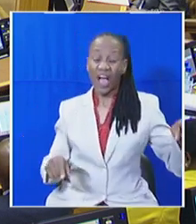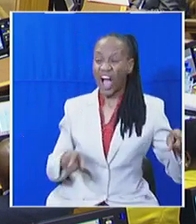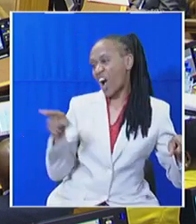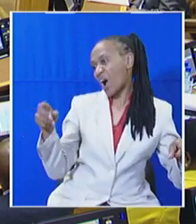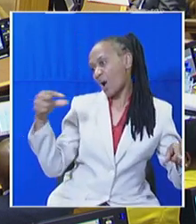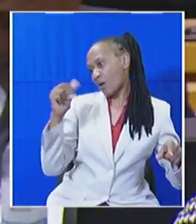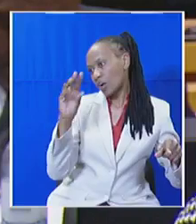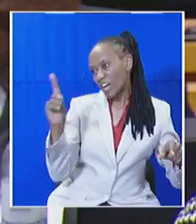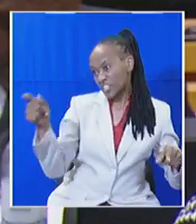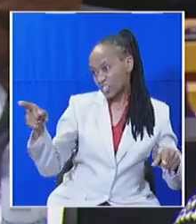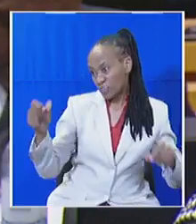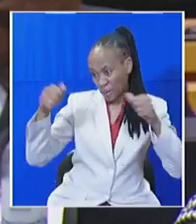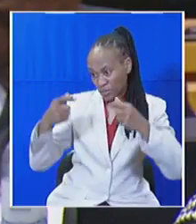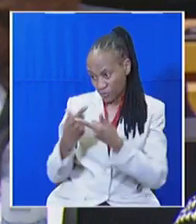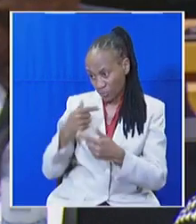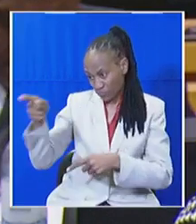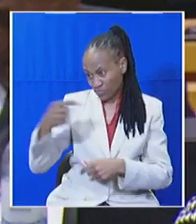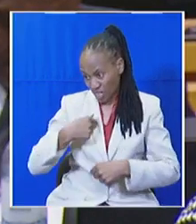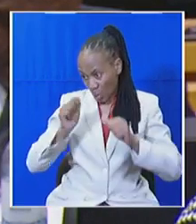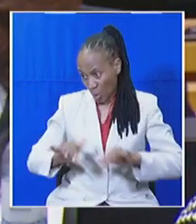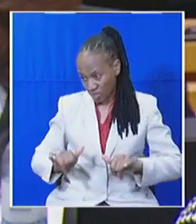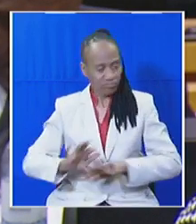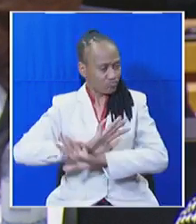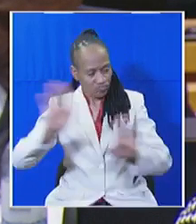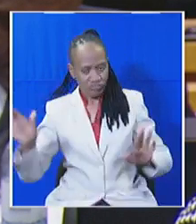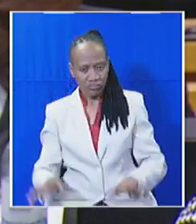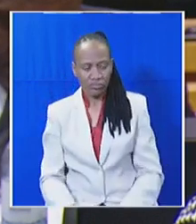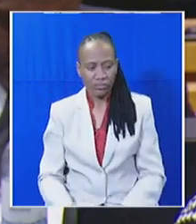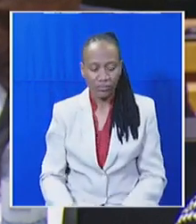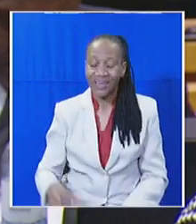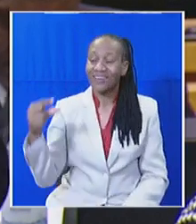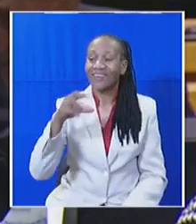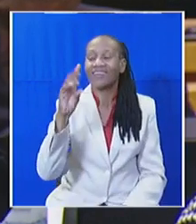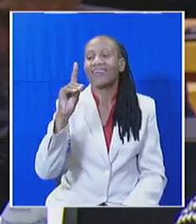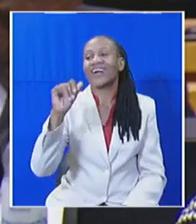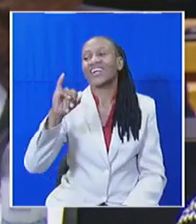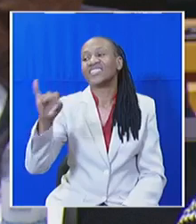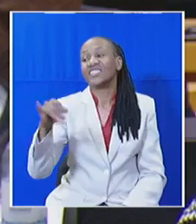these instructions. Honorable Gadi, I don't get